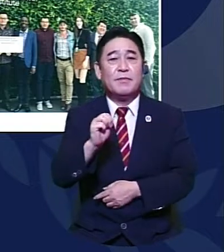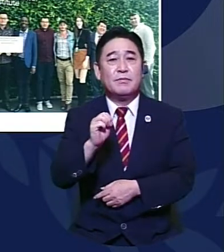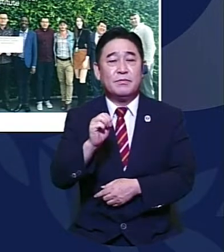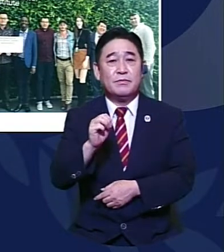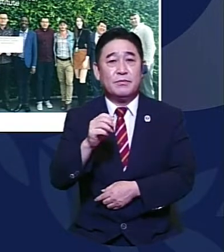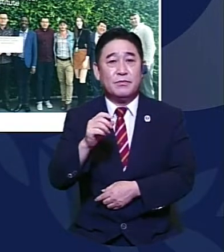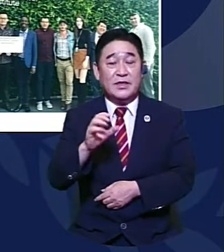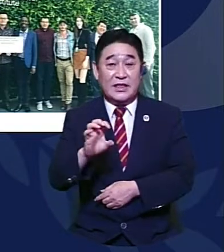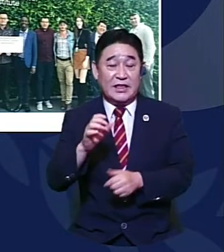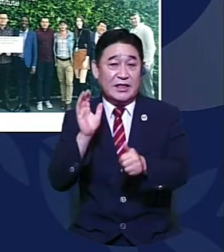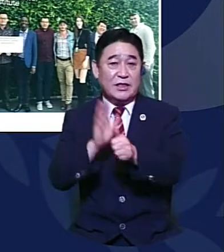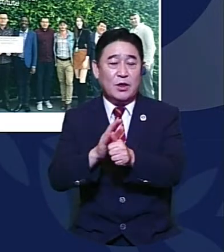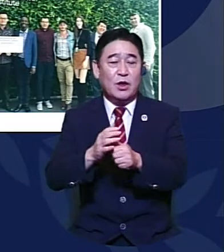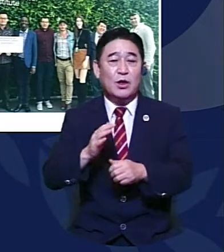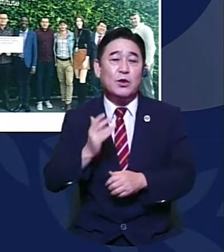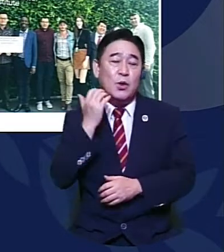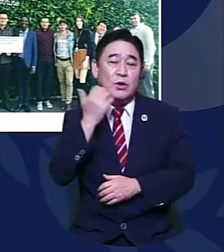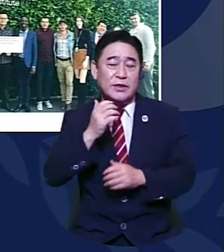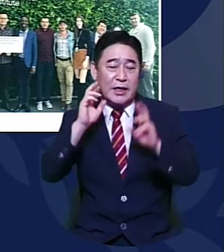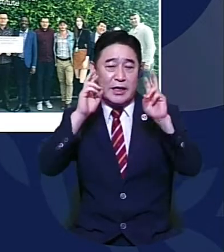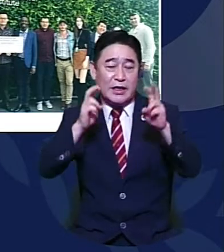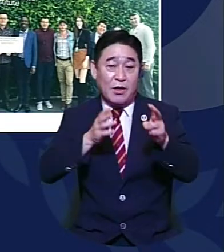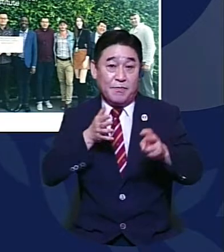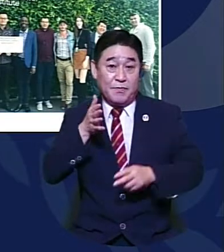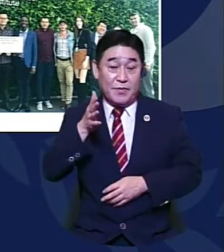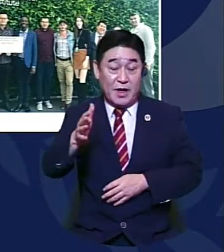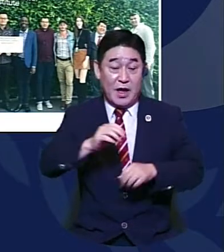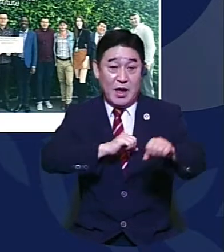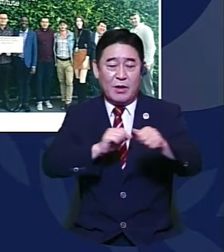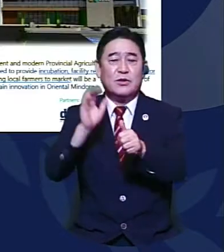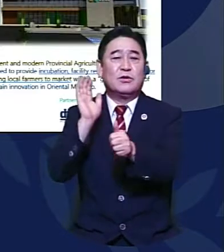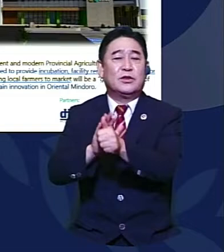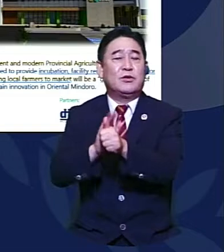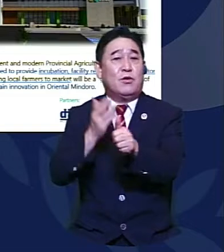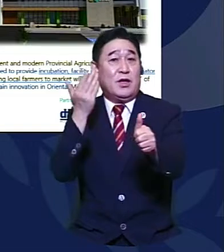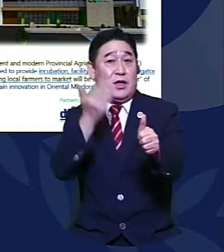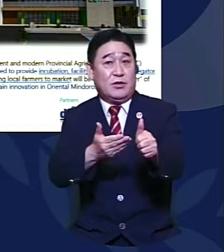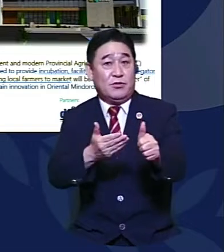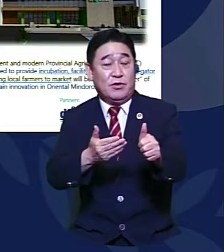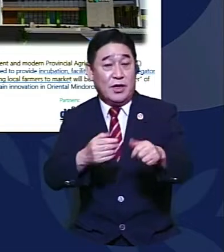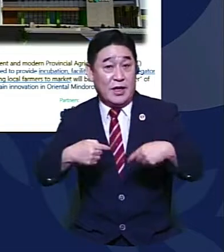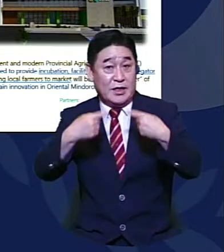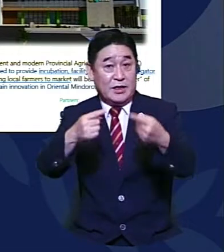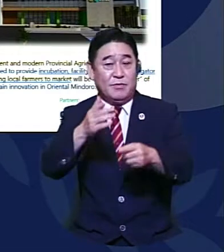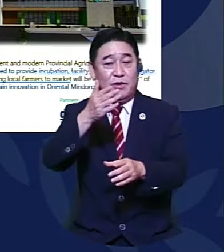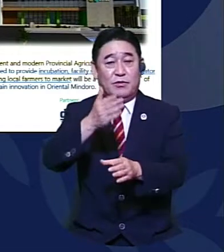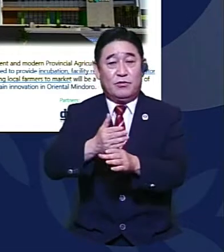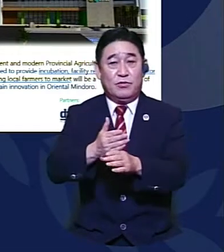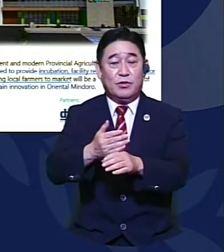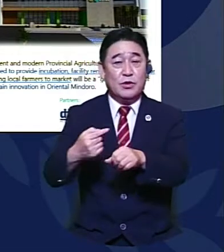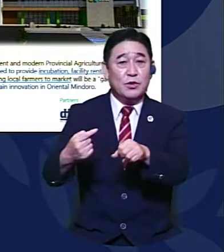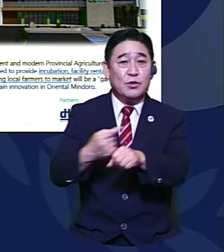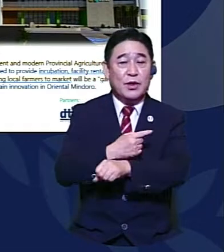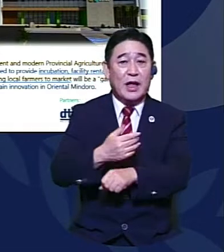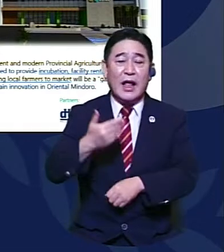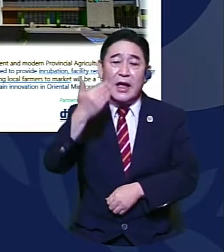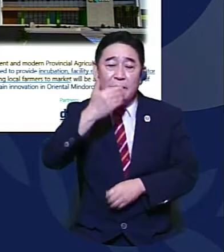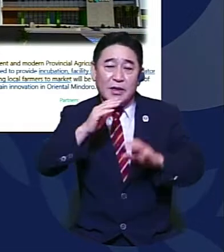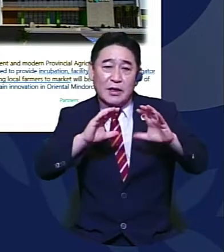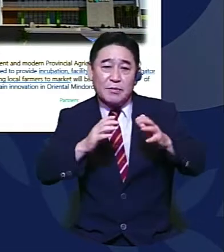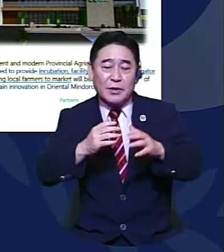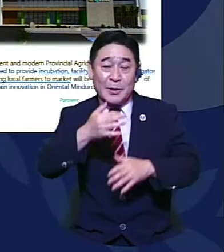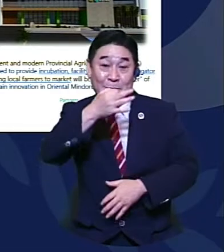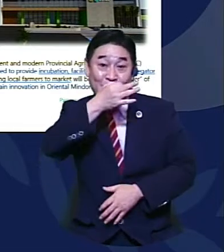or greenpreneurs, that GDGI has worked on for a number of years. And we have an interesting project, for instance, in the Philippines that focuses